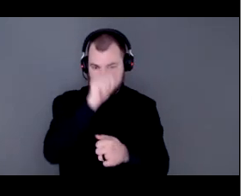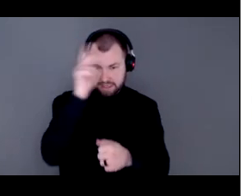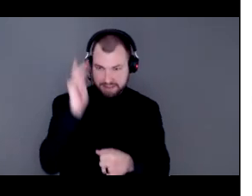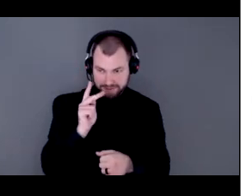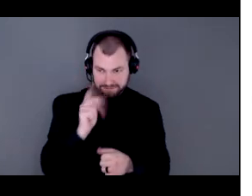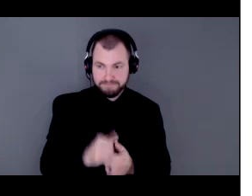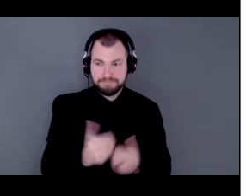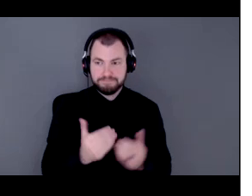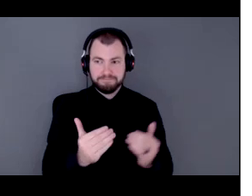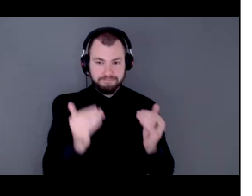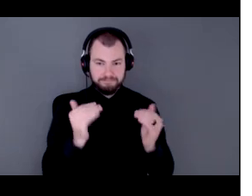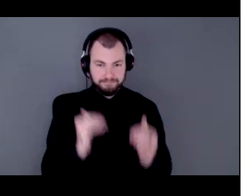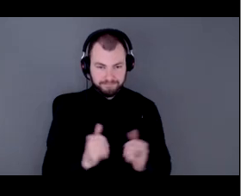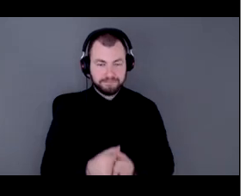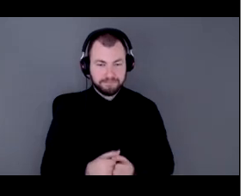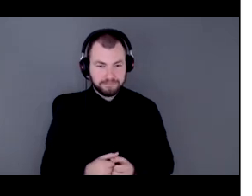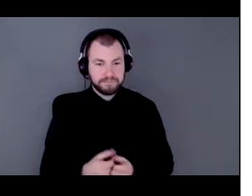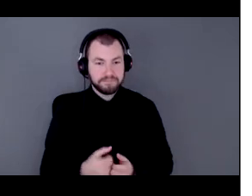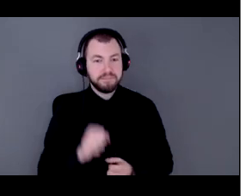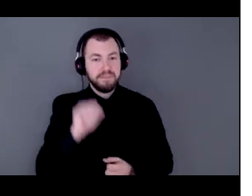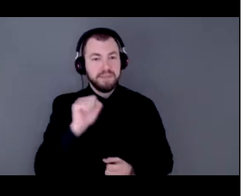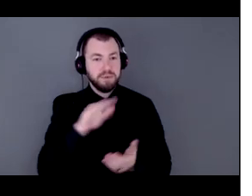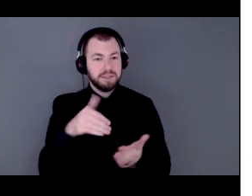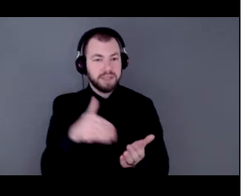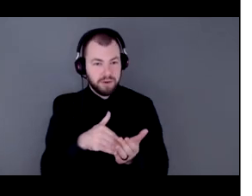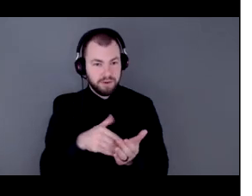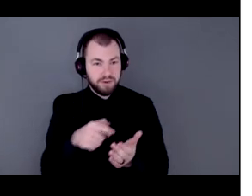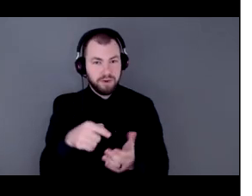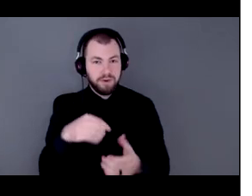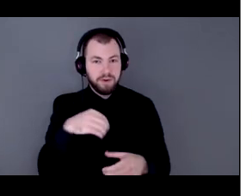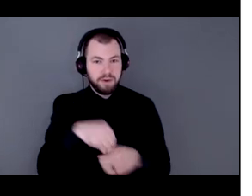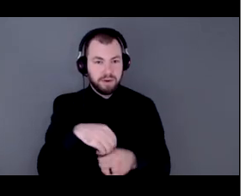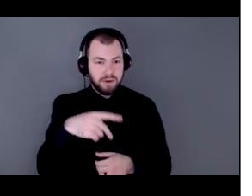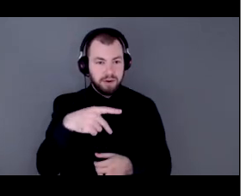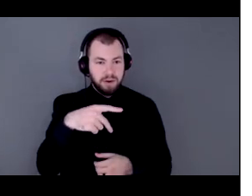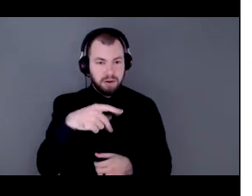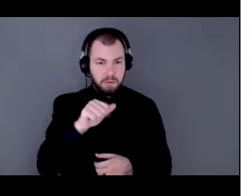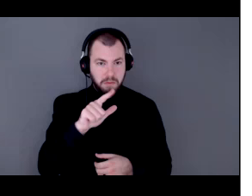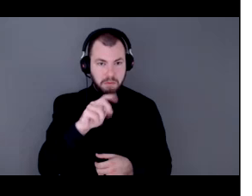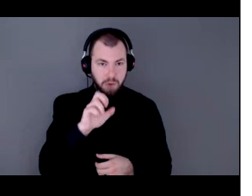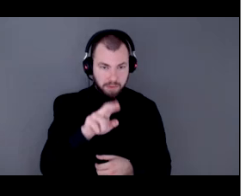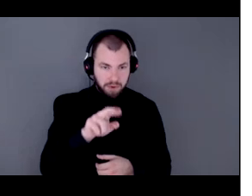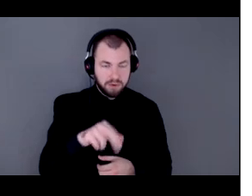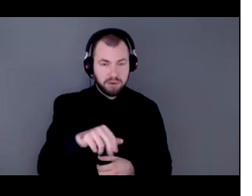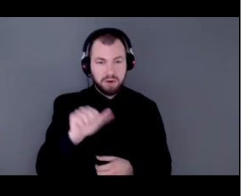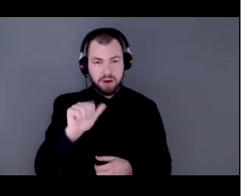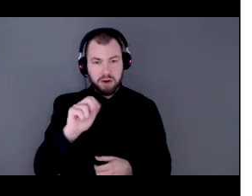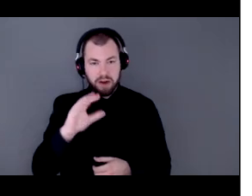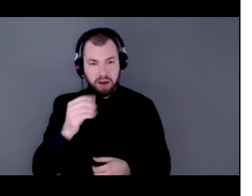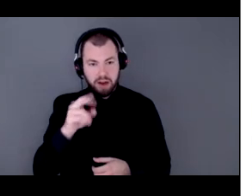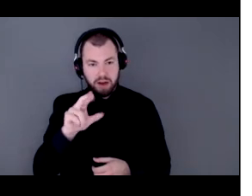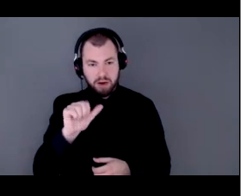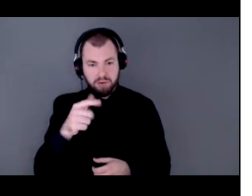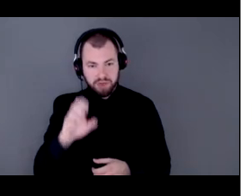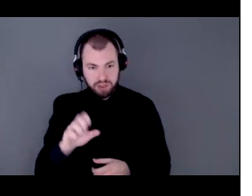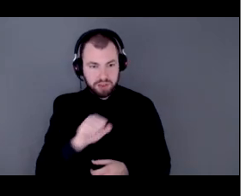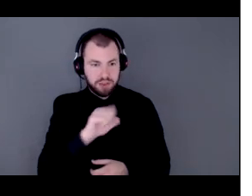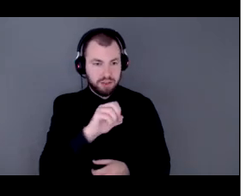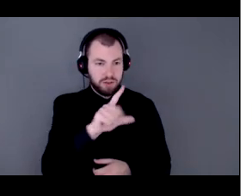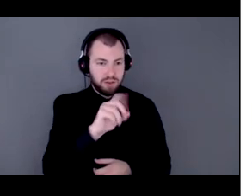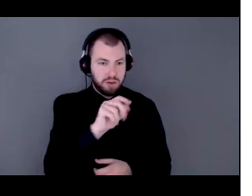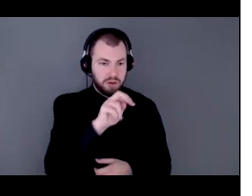In South Central, we've been in Palmer, Anchorage, Soldotna, and Seward, each of those for